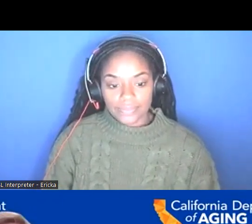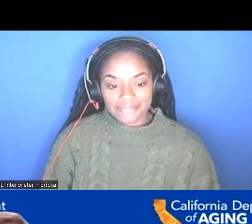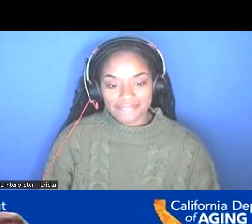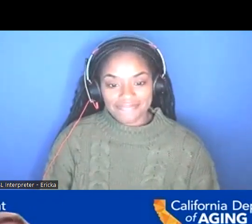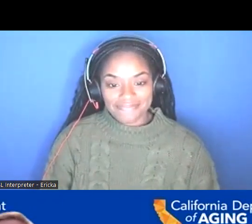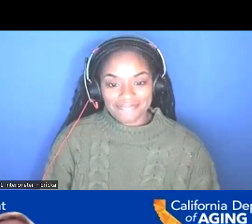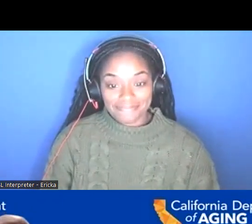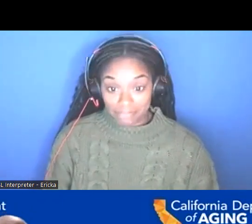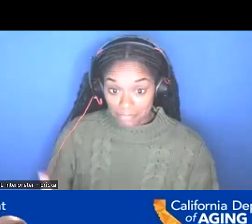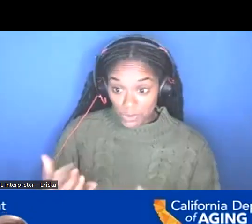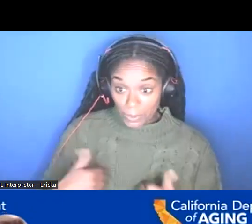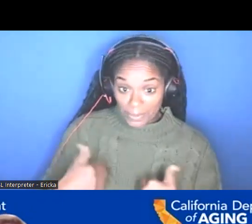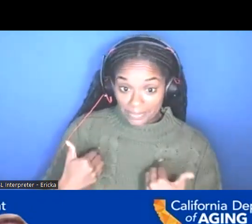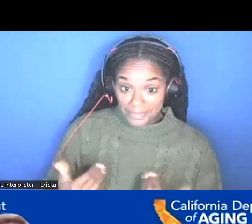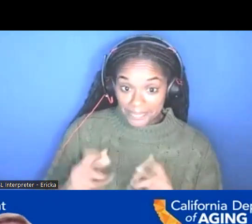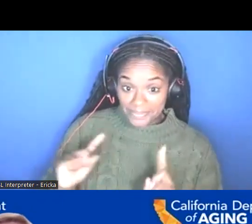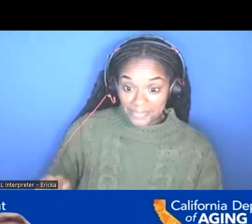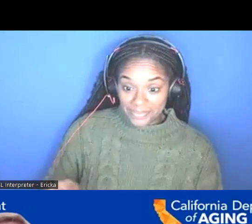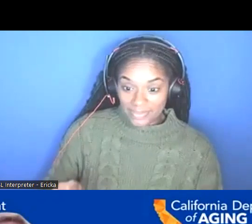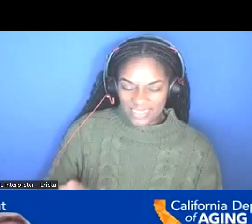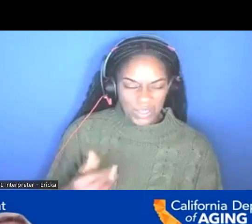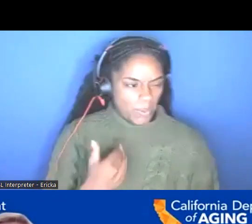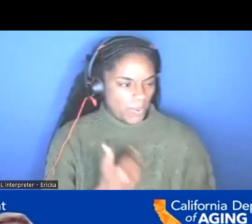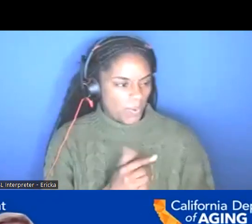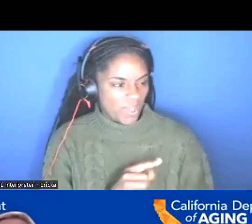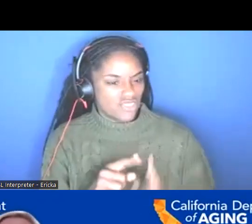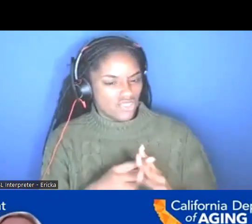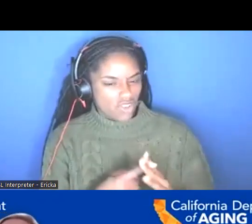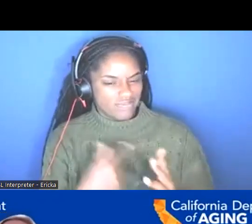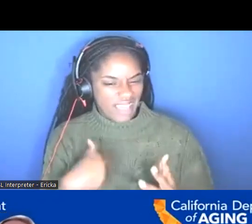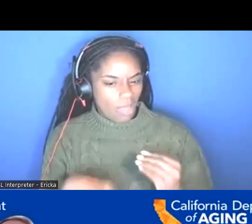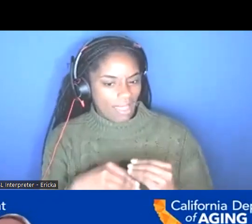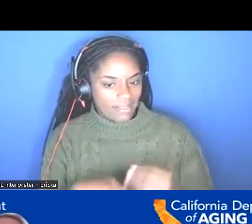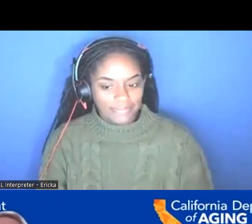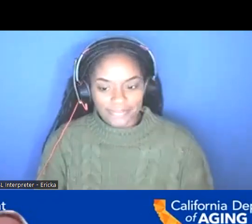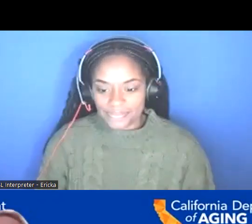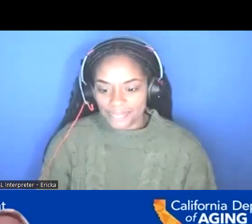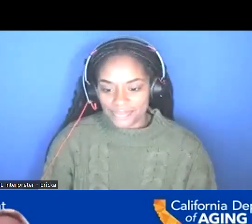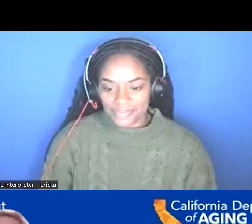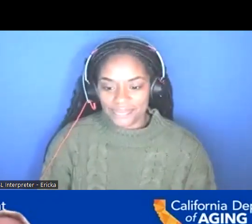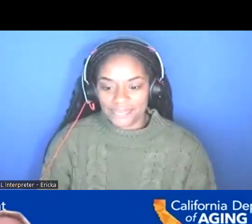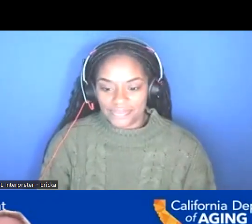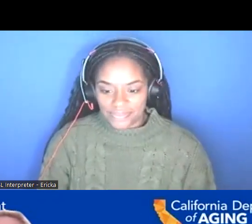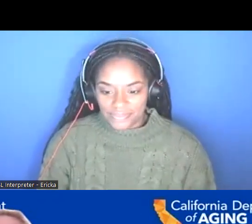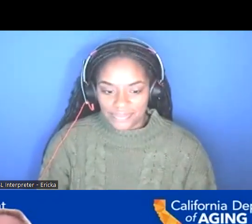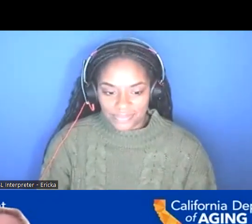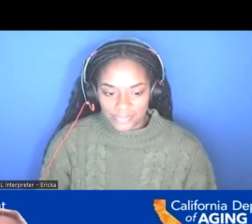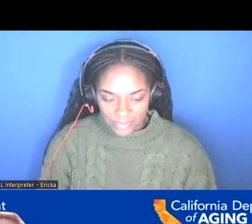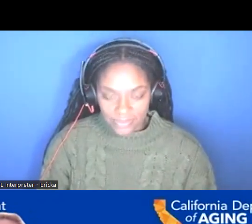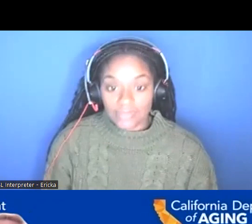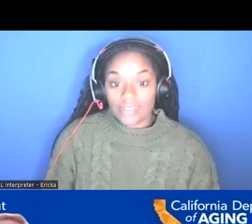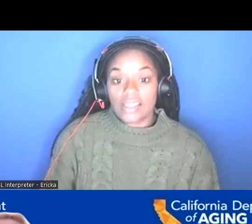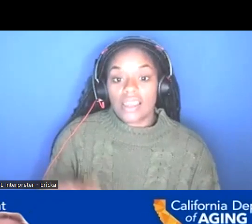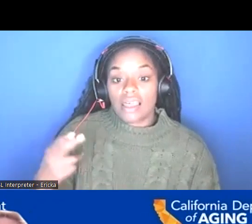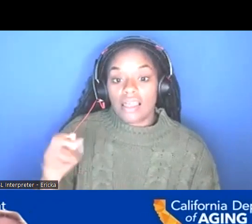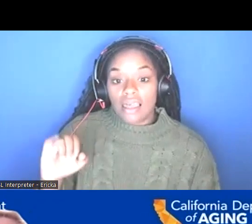Want me to take that one? Okay. Yeah. Why don't you start off and then I'll add on to it. Okay. So in the case of HICAP,